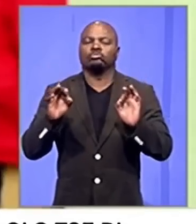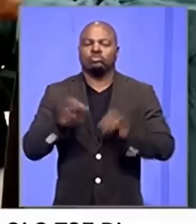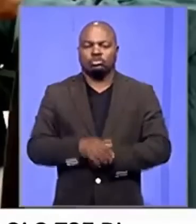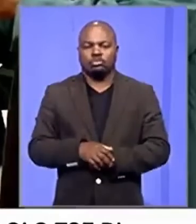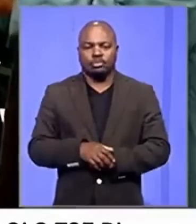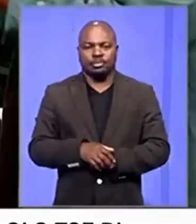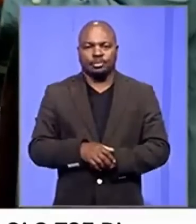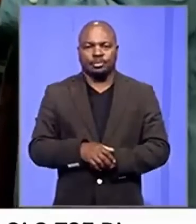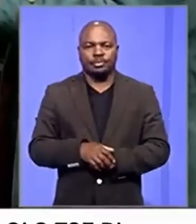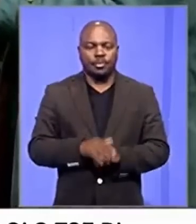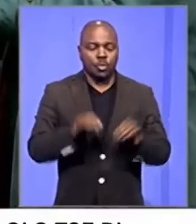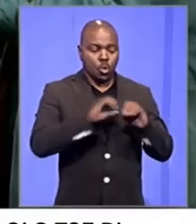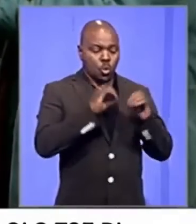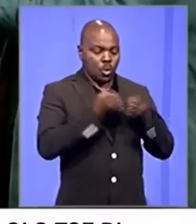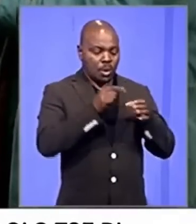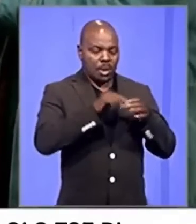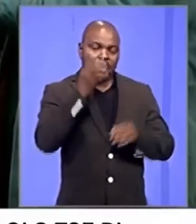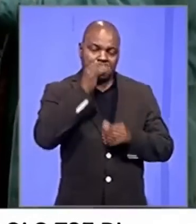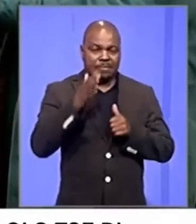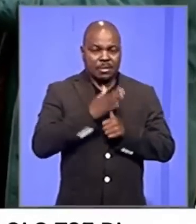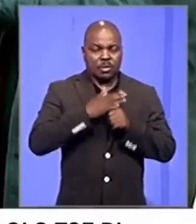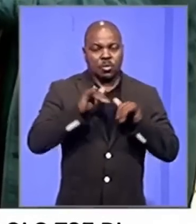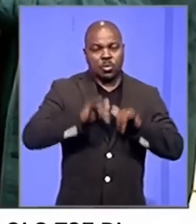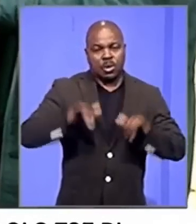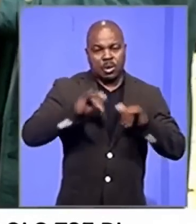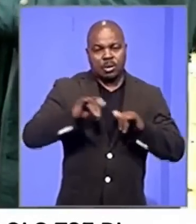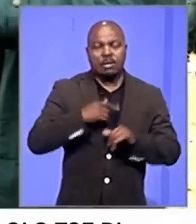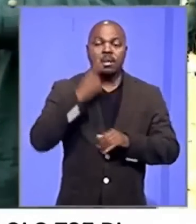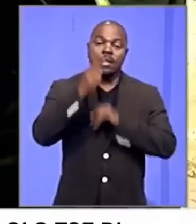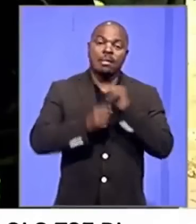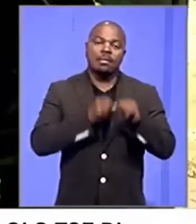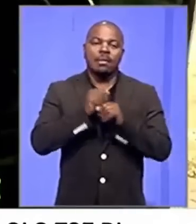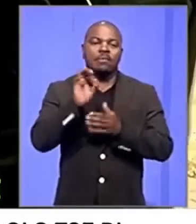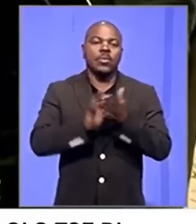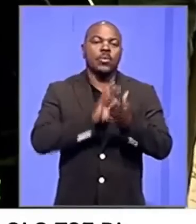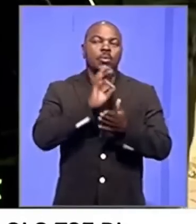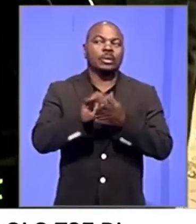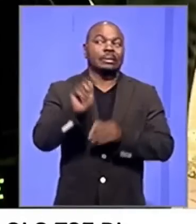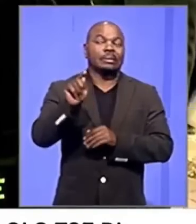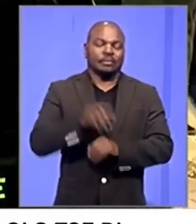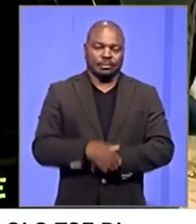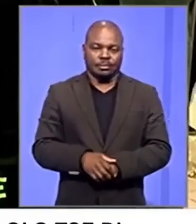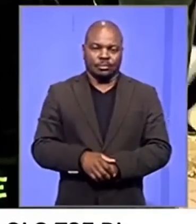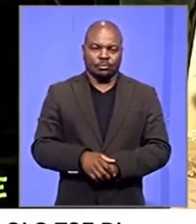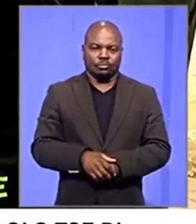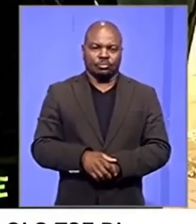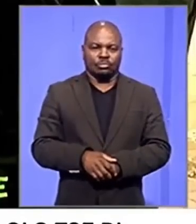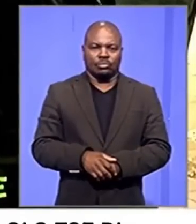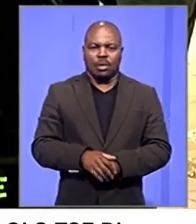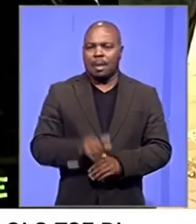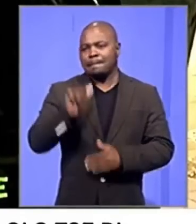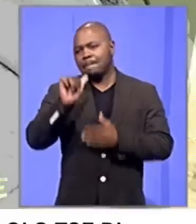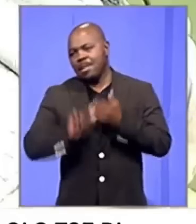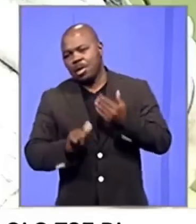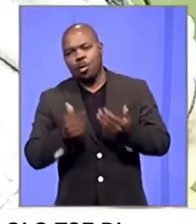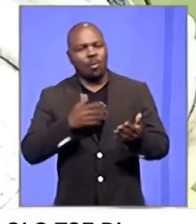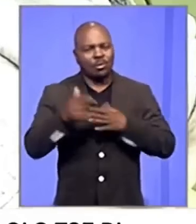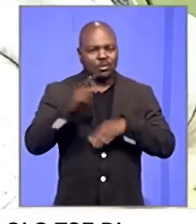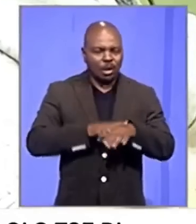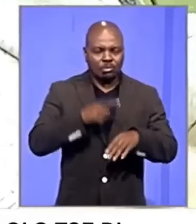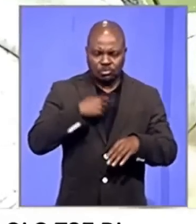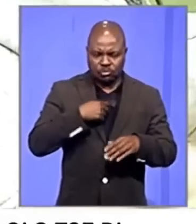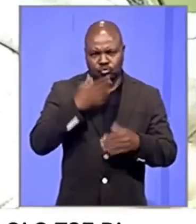those branches. Lekoko la re le emetse fela letlha la ditlhopho tsa ngwaga o tlang. We can call the elections in a month or so. We'll be